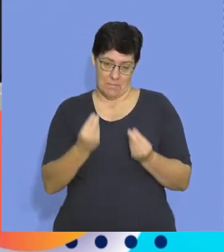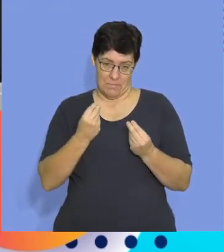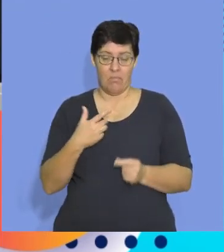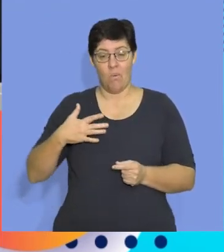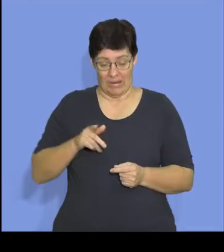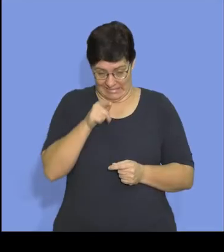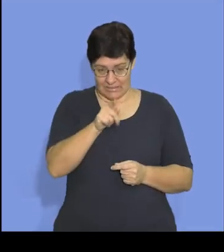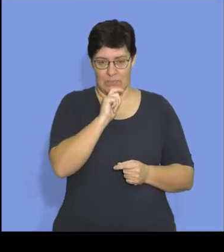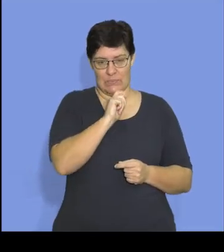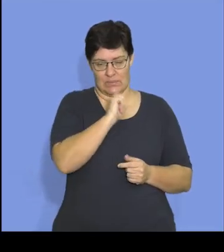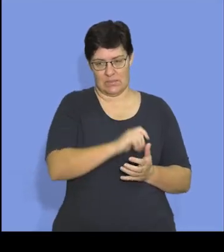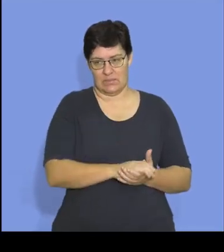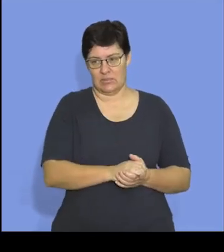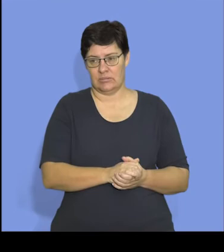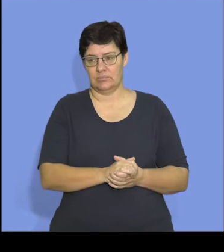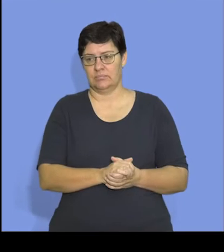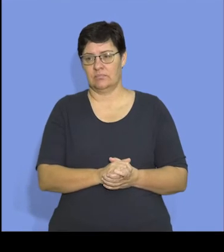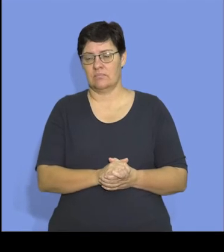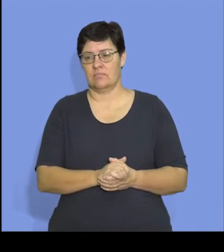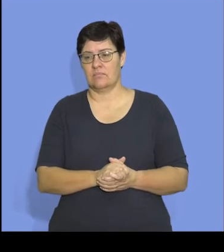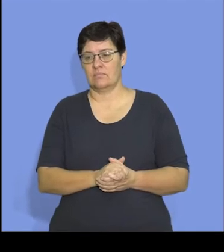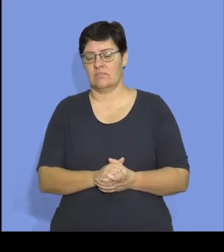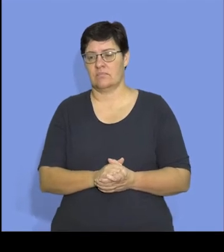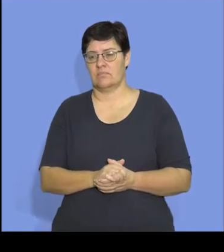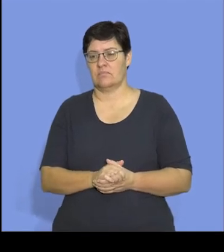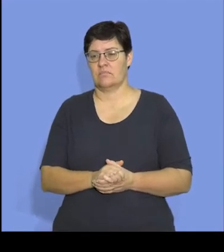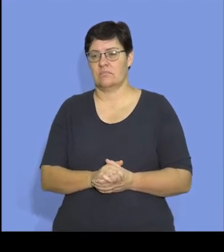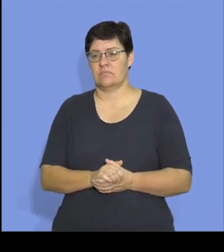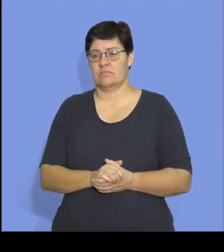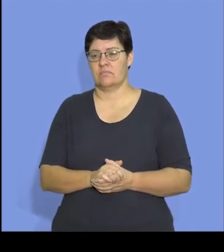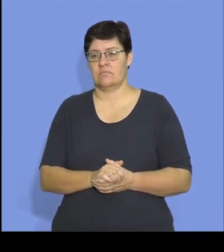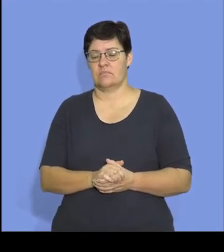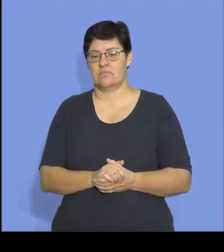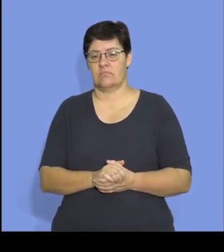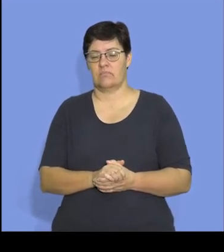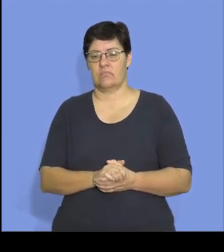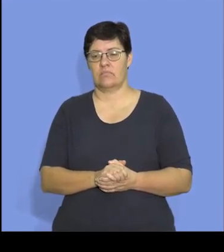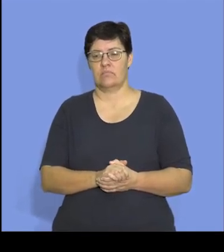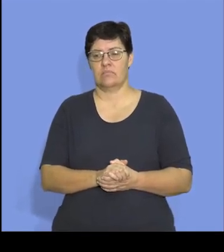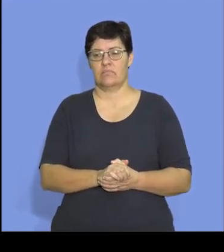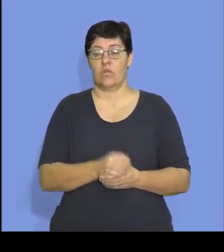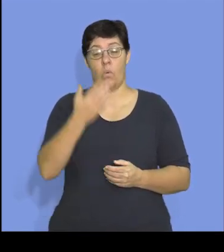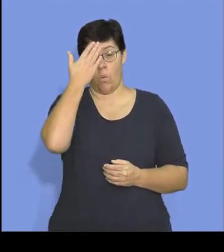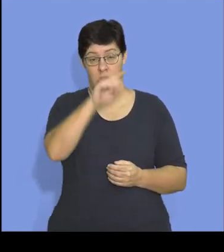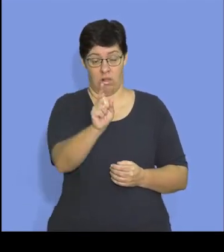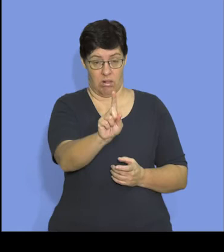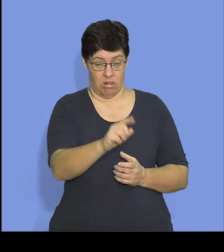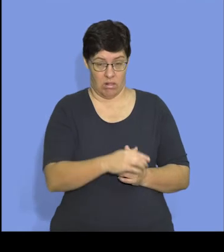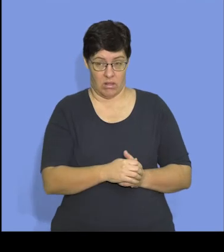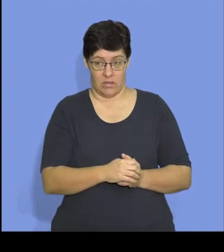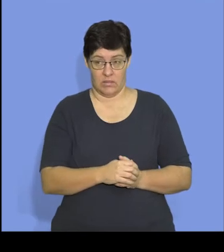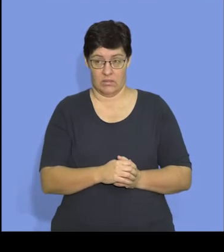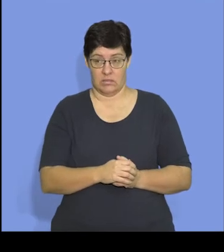using. So here's the graph. So this is what we know.